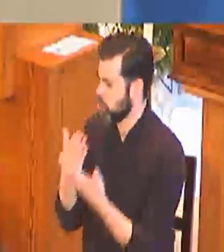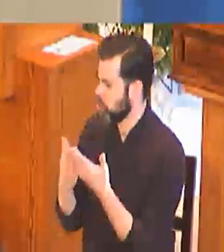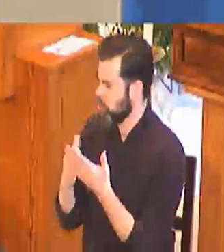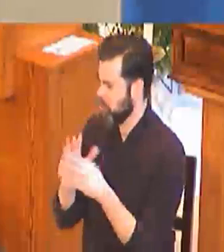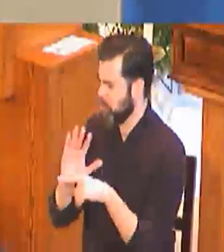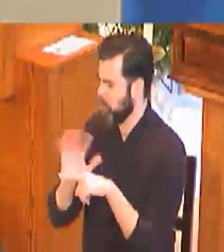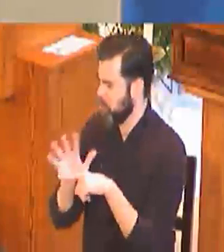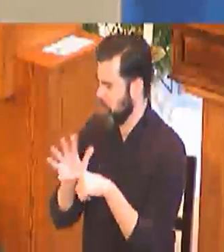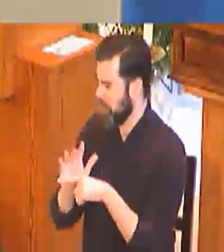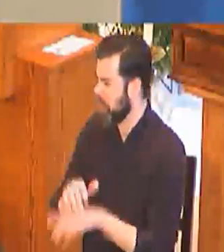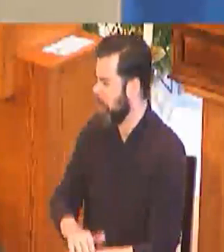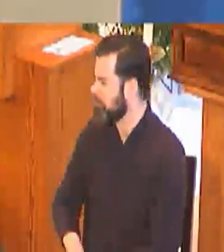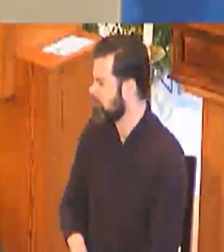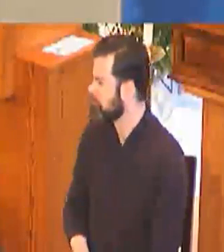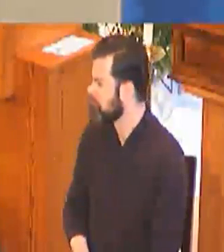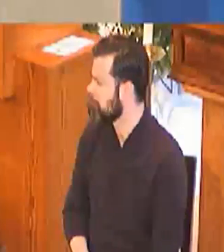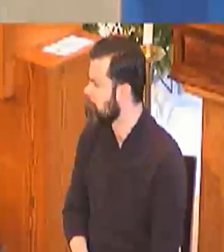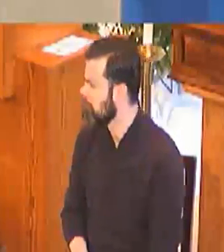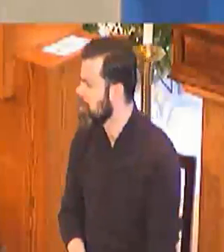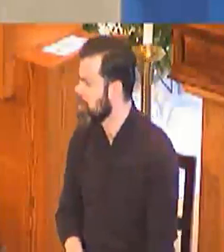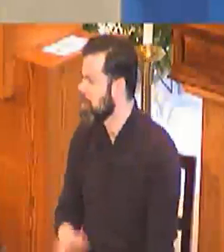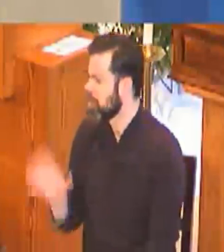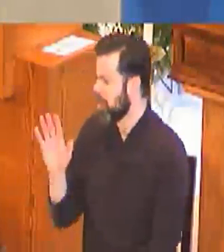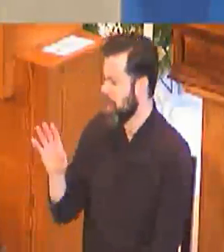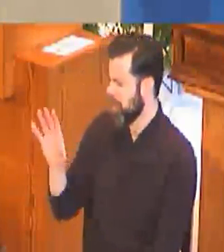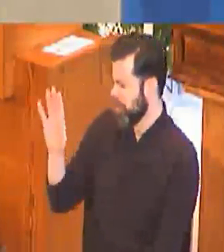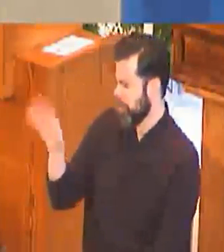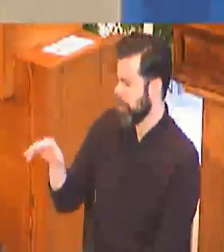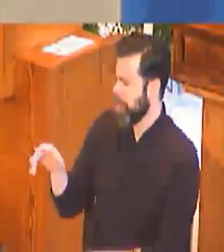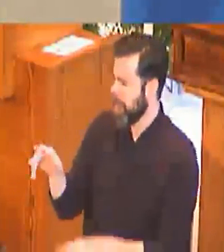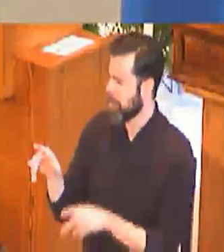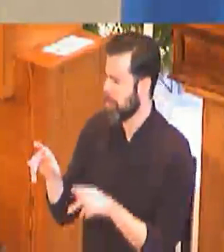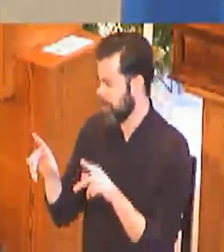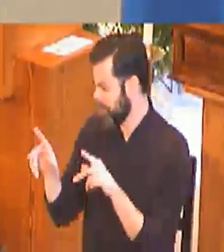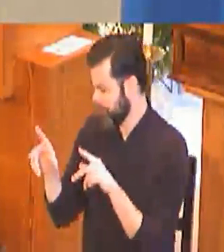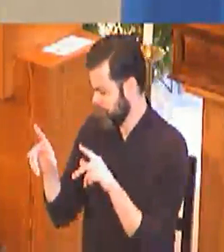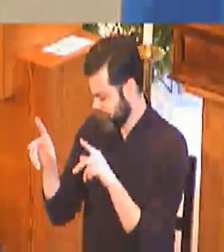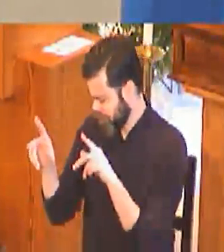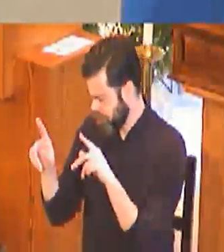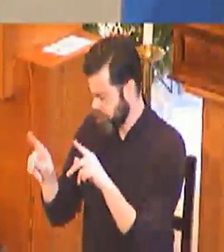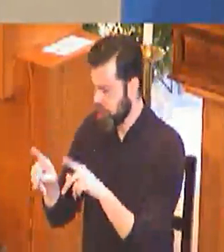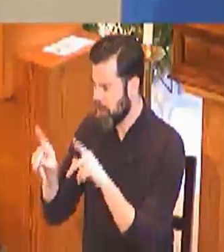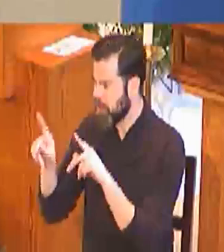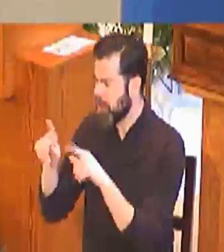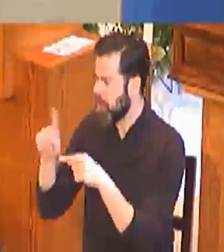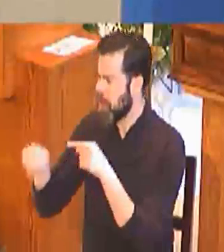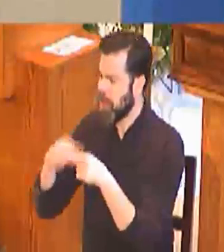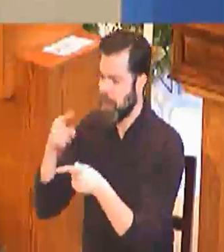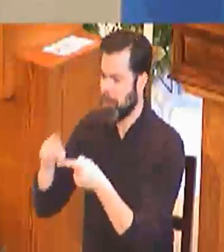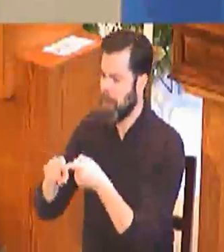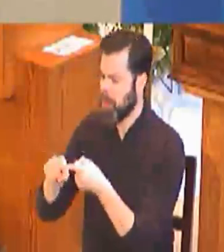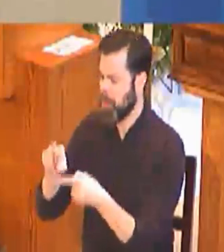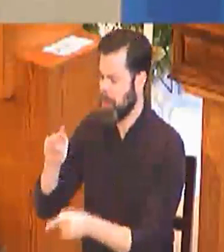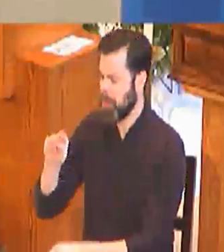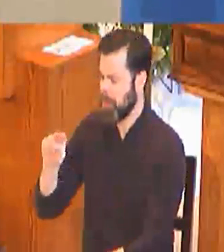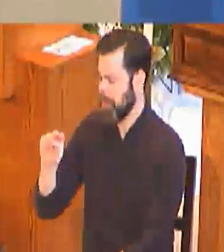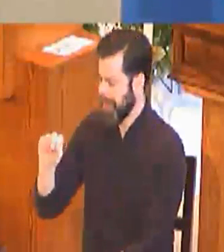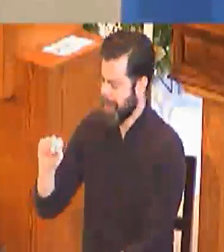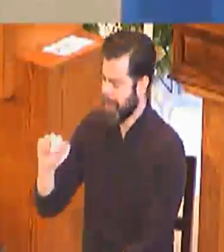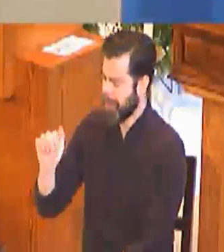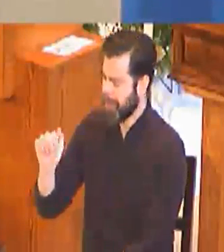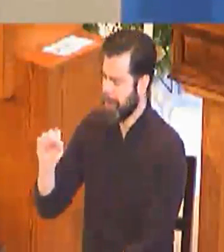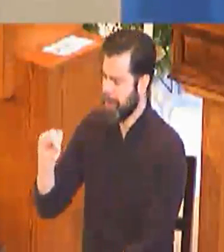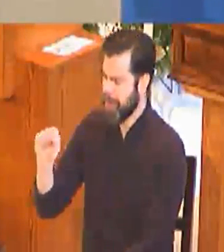thinking about the idea that the person who was leading the drive at NASA to put a man into orbit